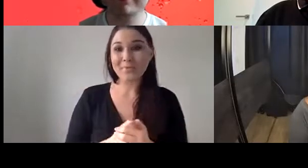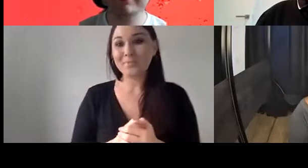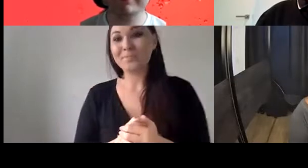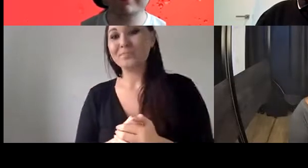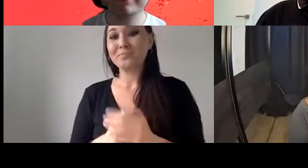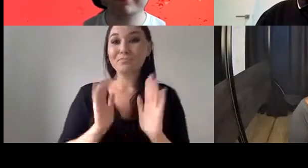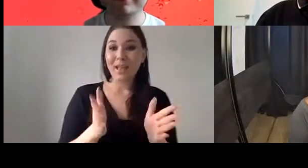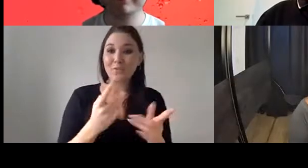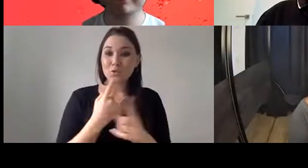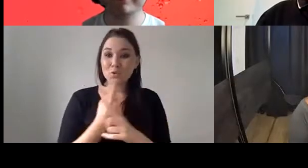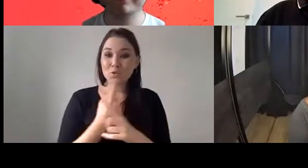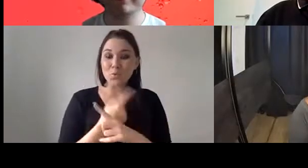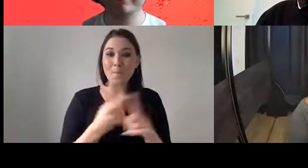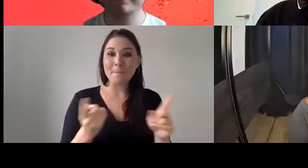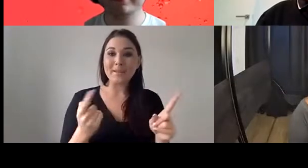my name, and I'm the program